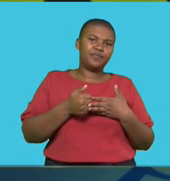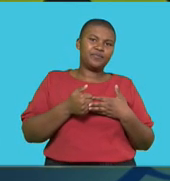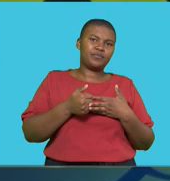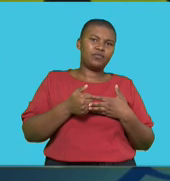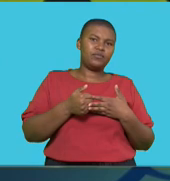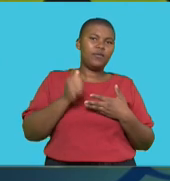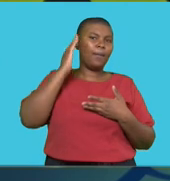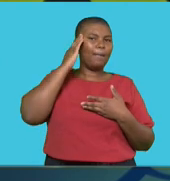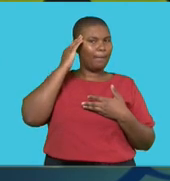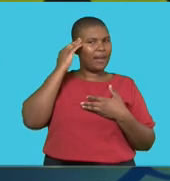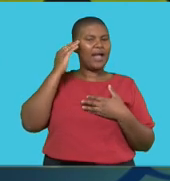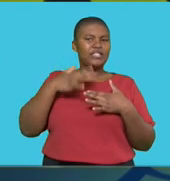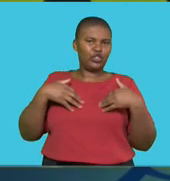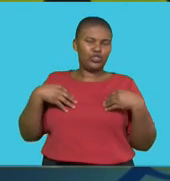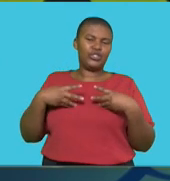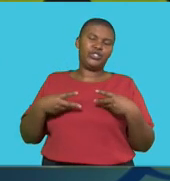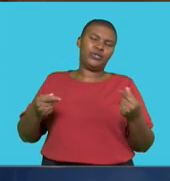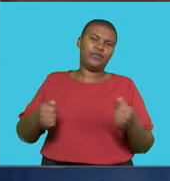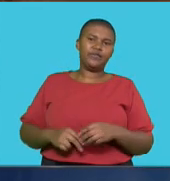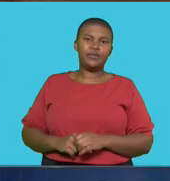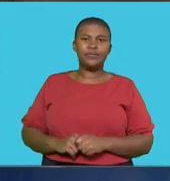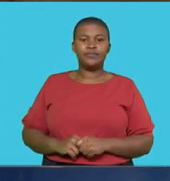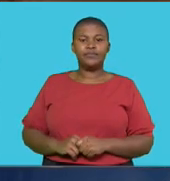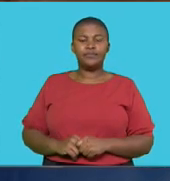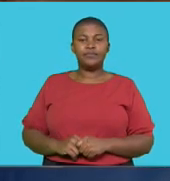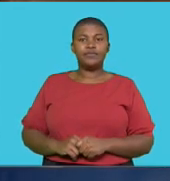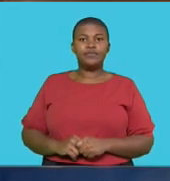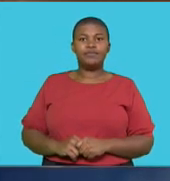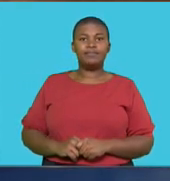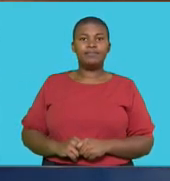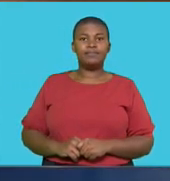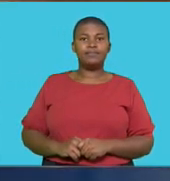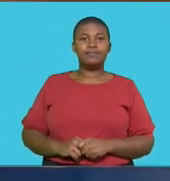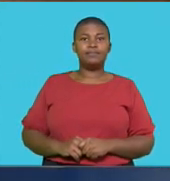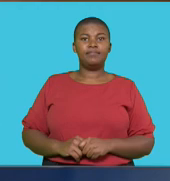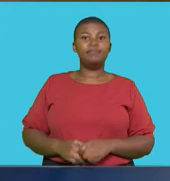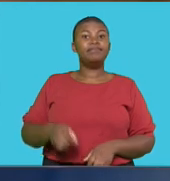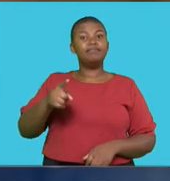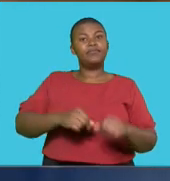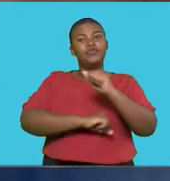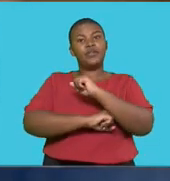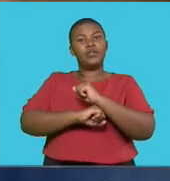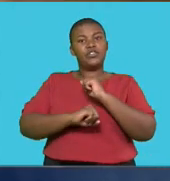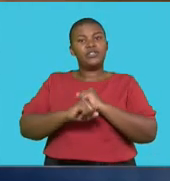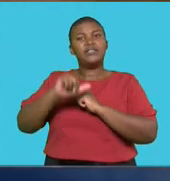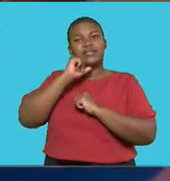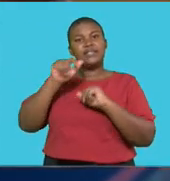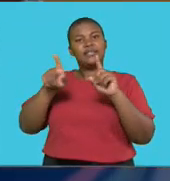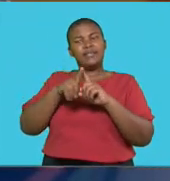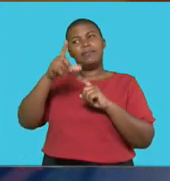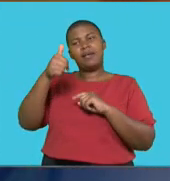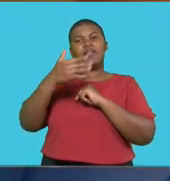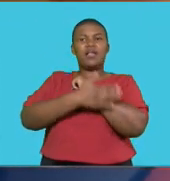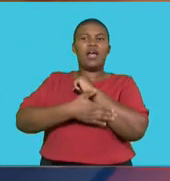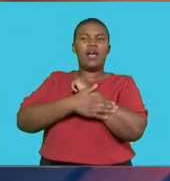dealing with their minds and dealing with stress. Le nhlangano ke ibika ukuthi isabalale nakwamanye amazwe lapho ke isiza khona